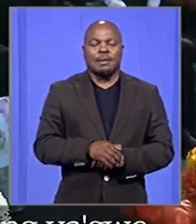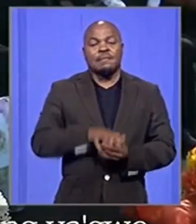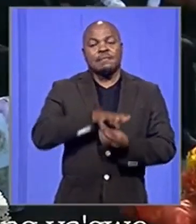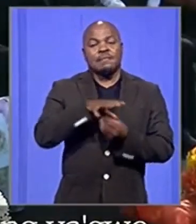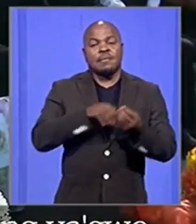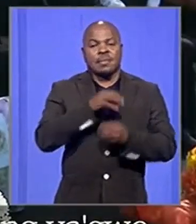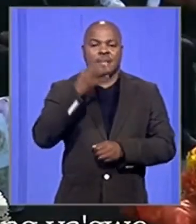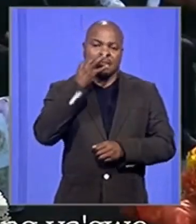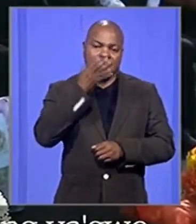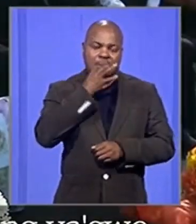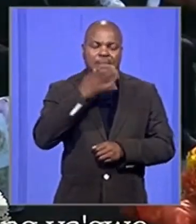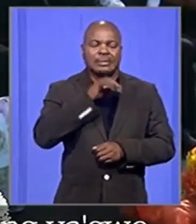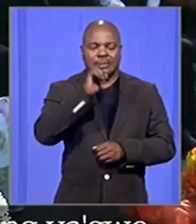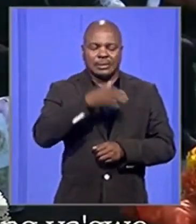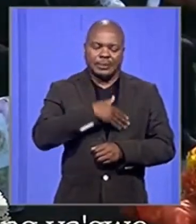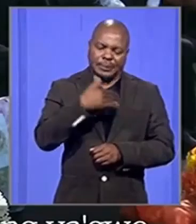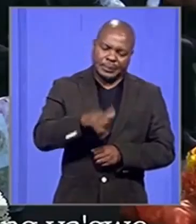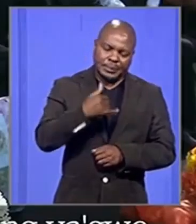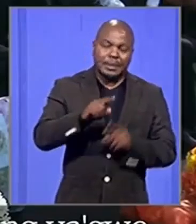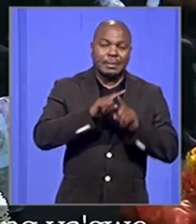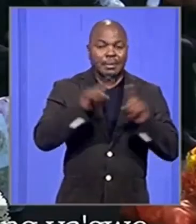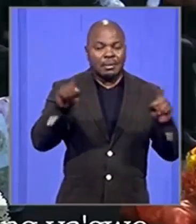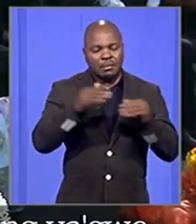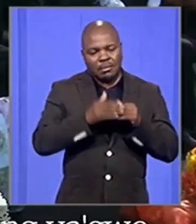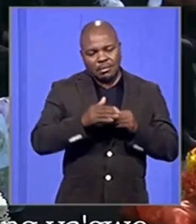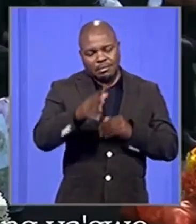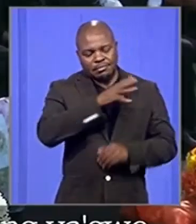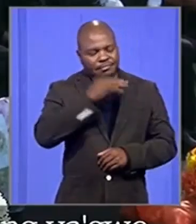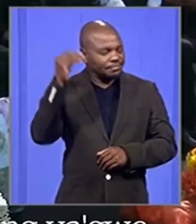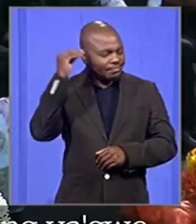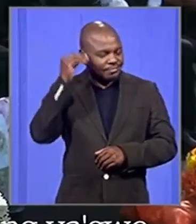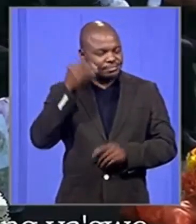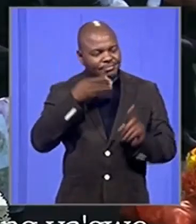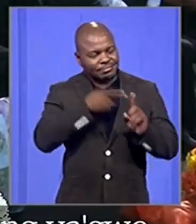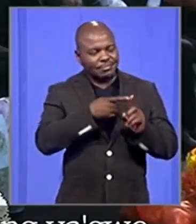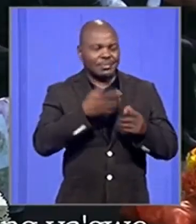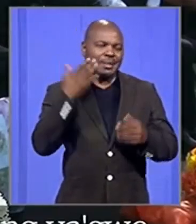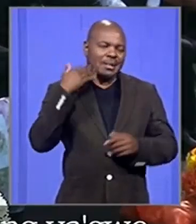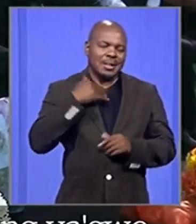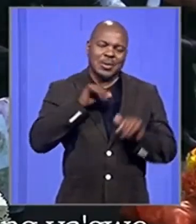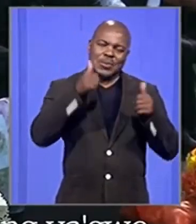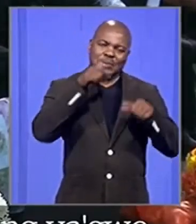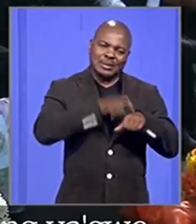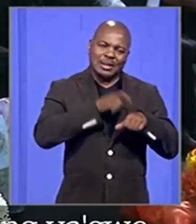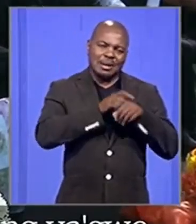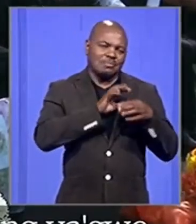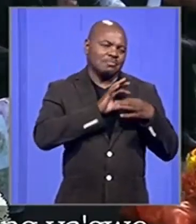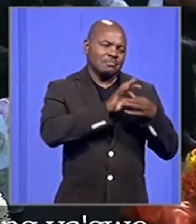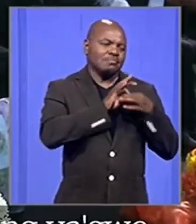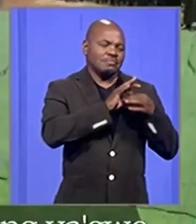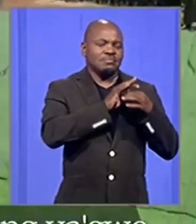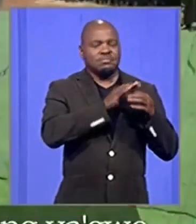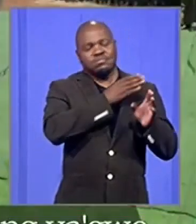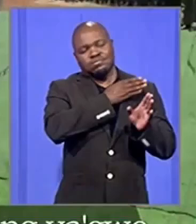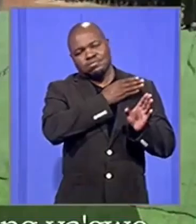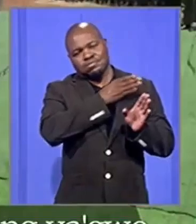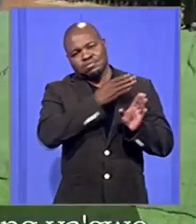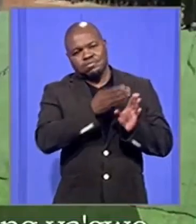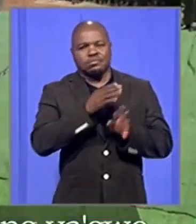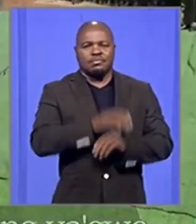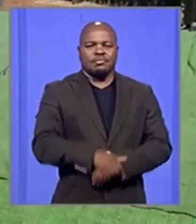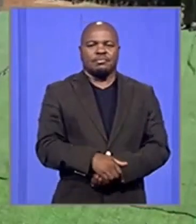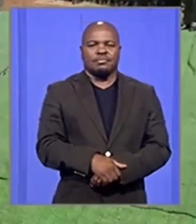tota ba utlwile botlhoko ba tlile go tswelela pele go mo gopola ka dinako tse di monate tseo ba nnileng le tsone le ene. Tebogo